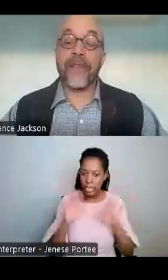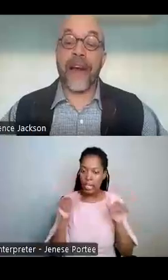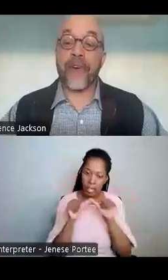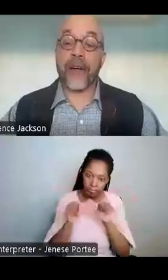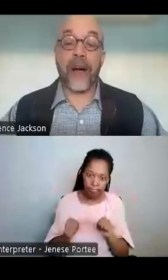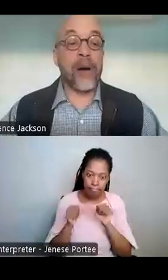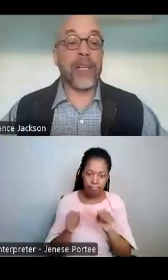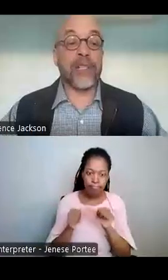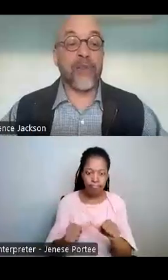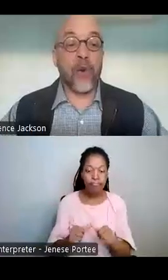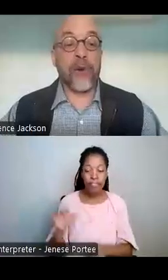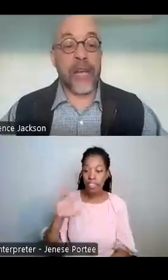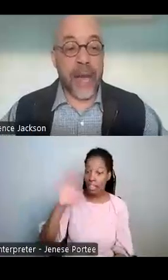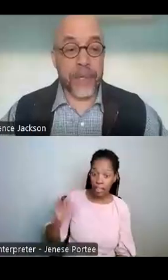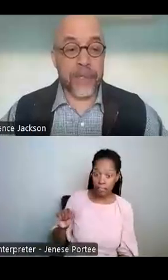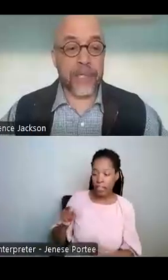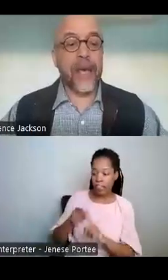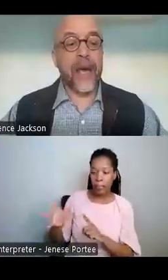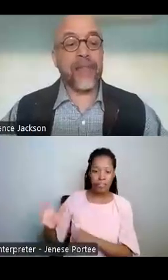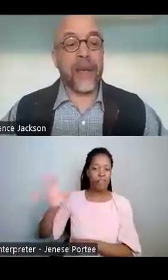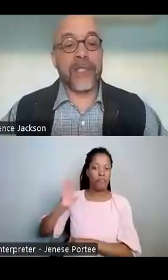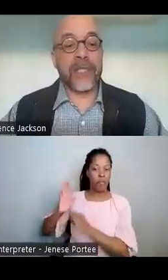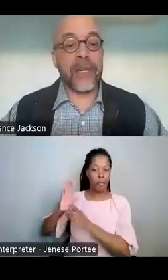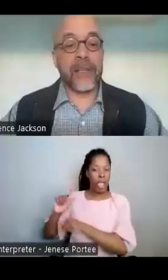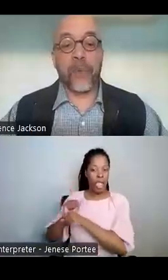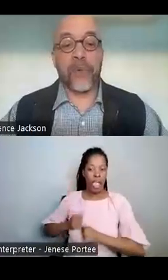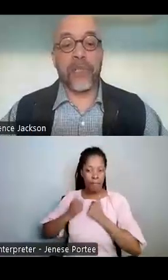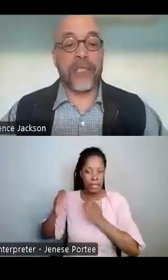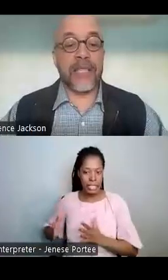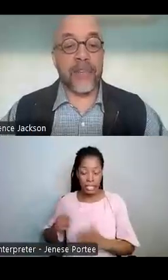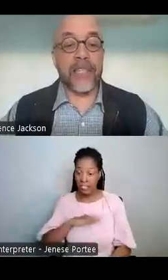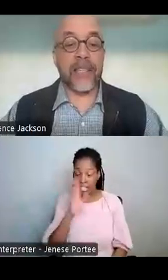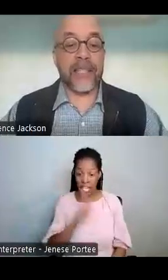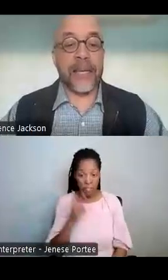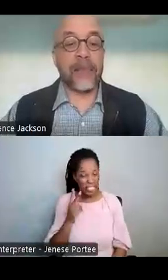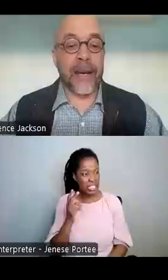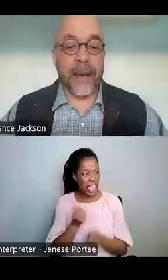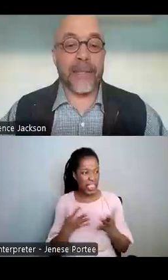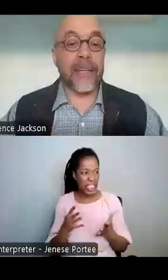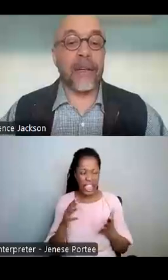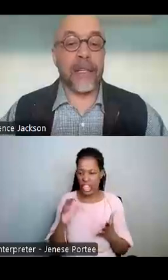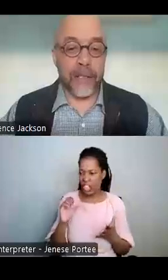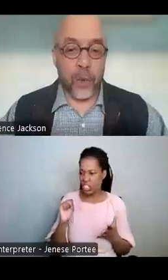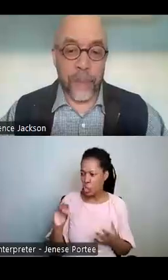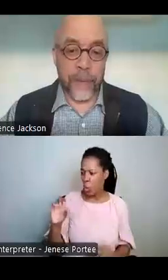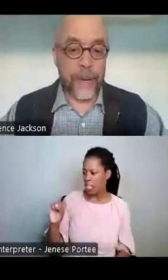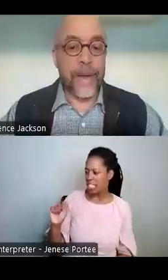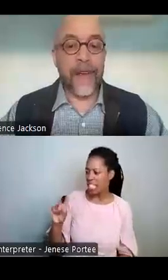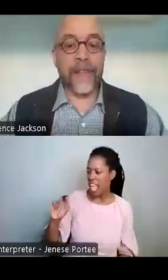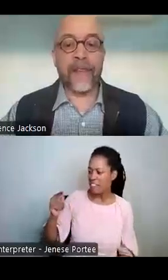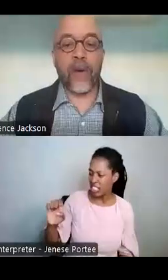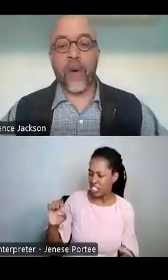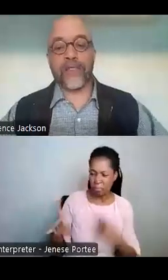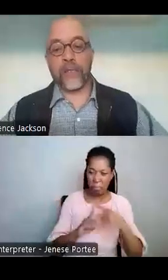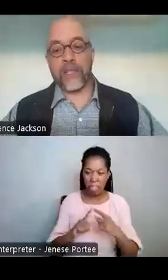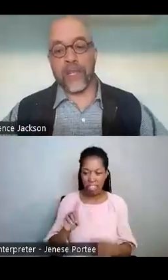those of Africa among its former inhabitants. I have never seen anything more brutally savage and at the same time dull and stupid than